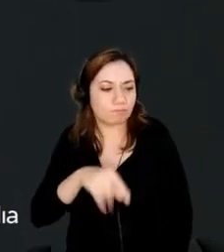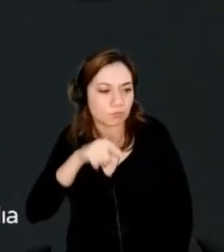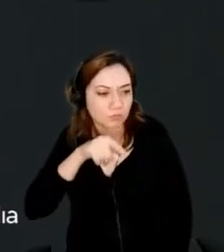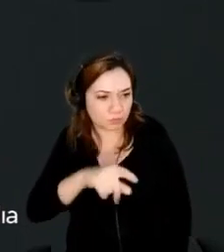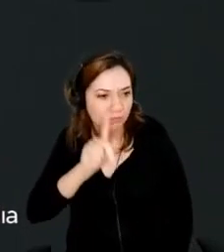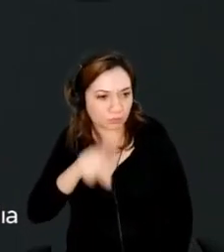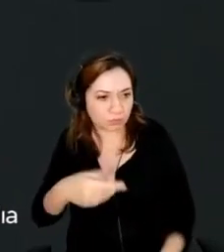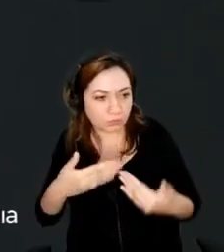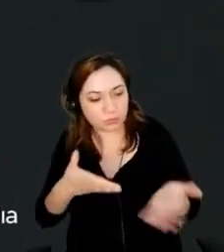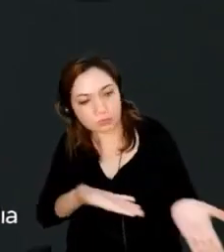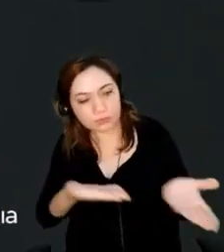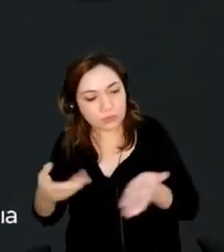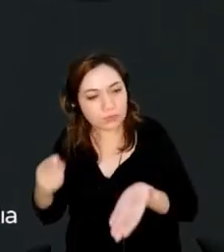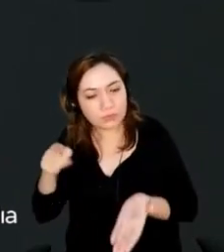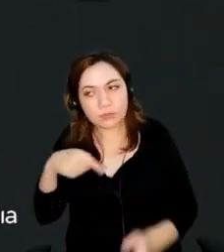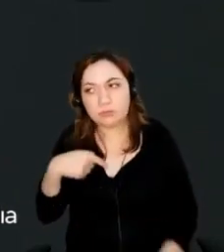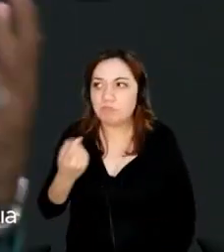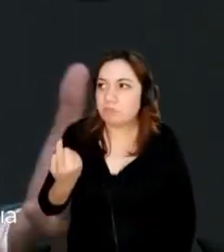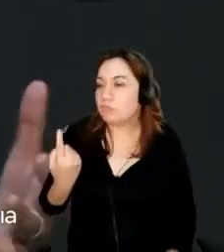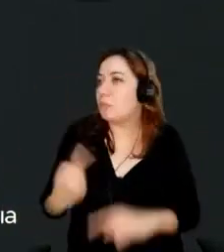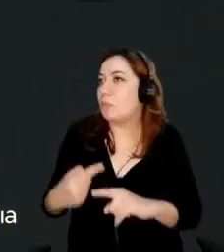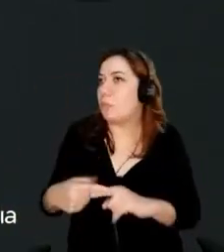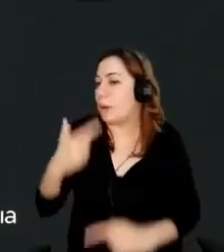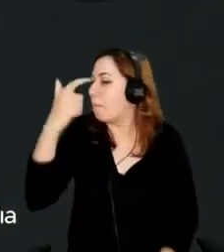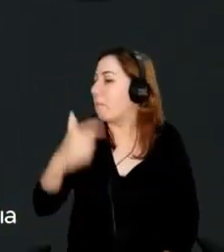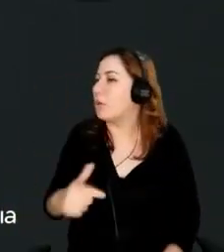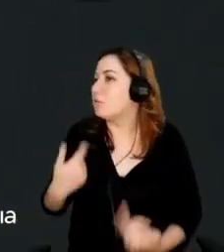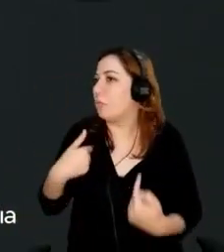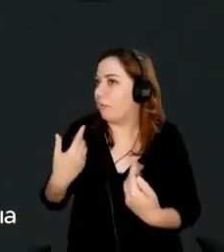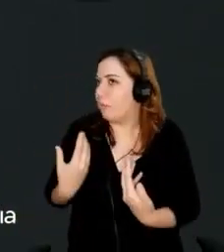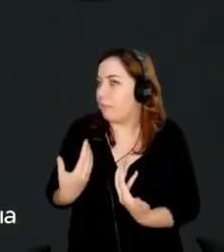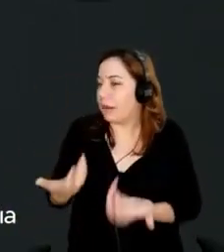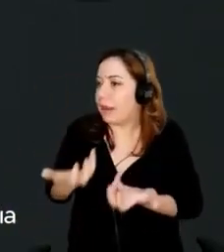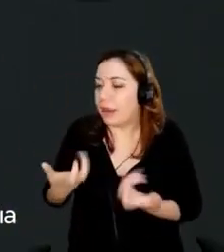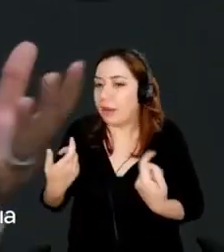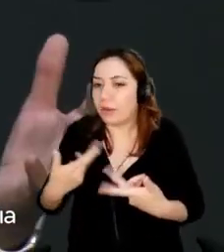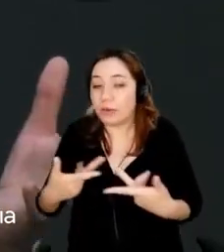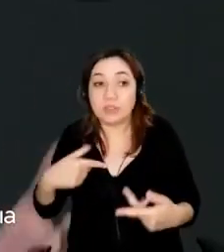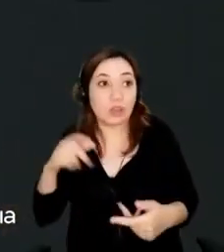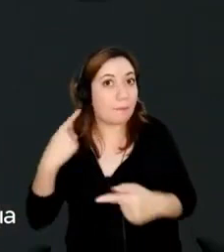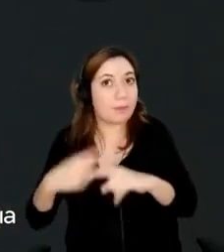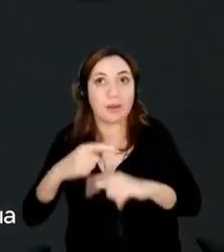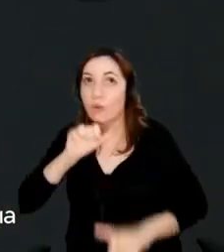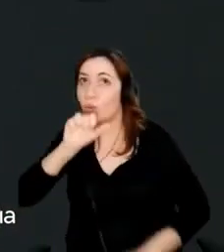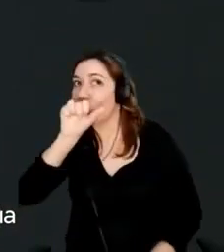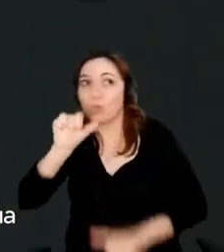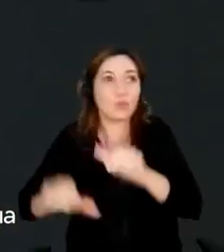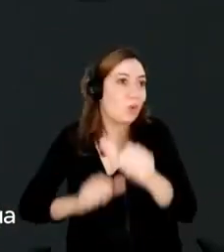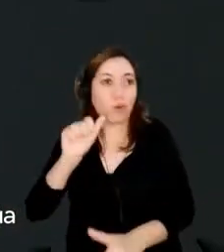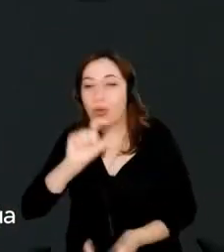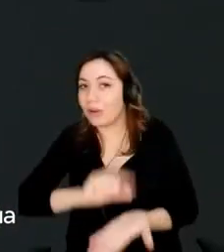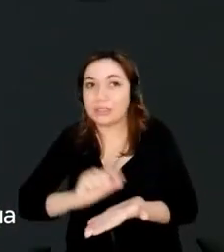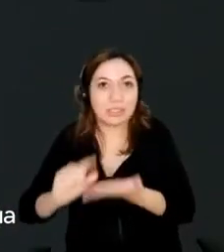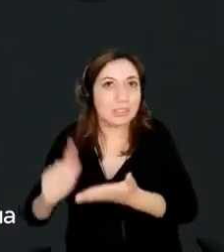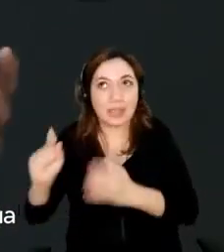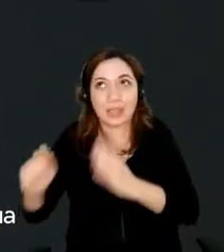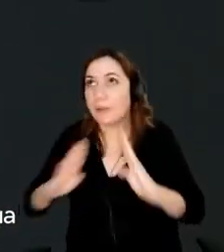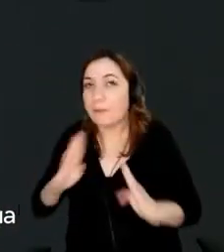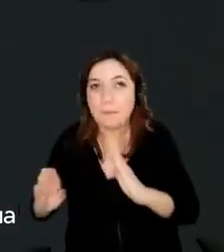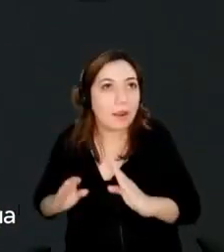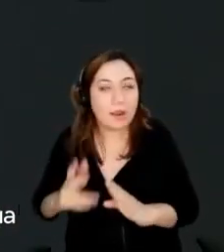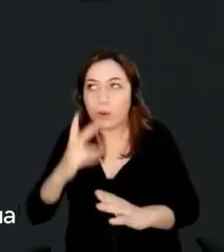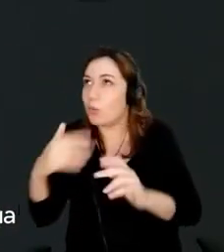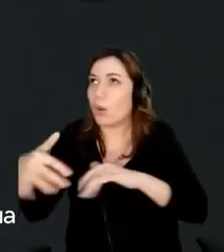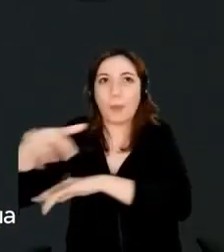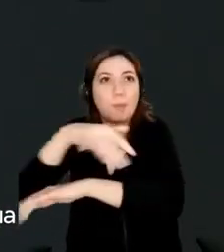said, well, what would you need somebody like me for? And so we're going through a massive digital transformation. And they had robots going up walls and through pipes and underwater and fleets of